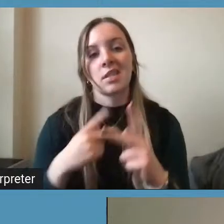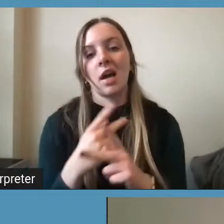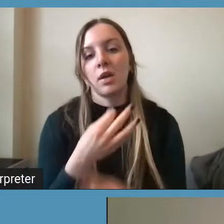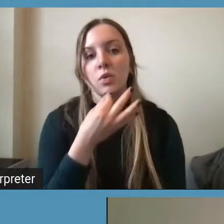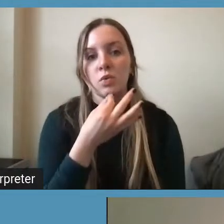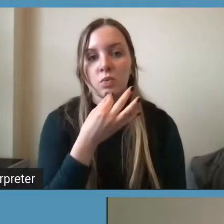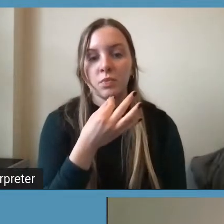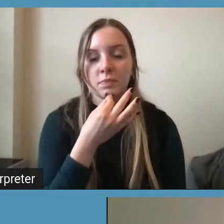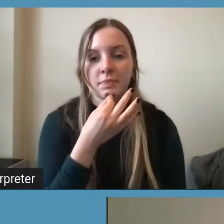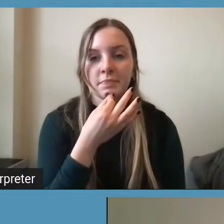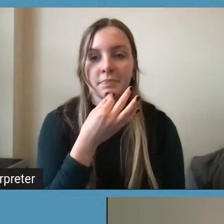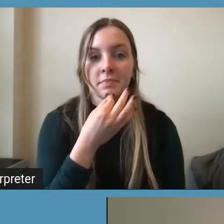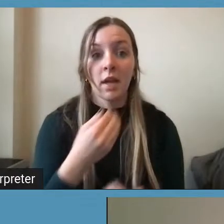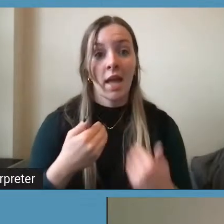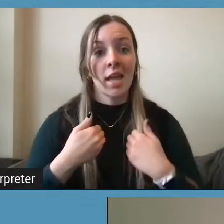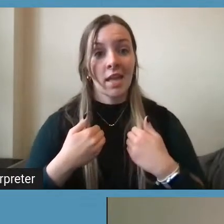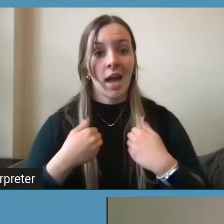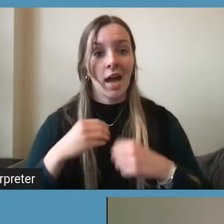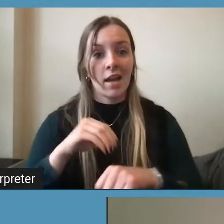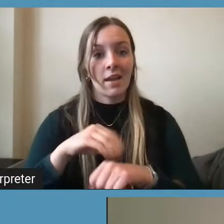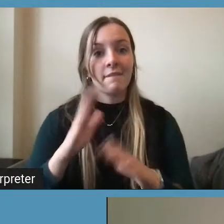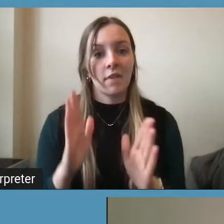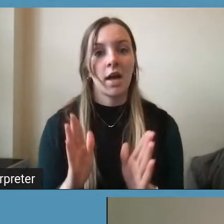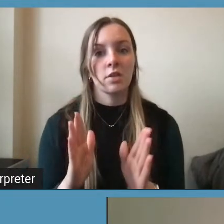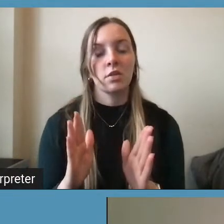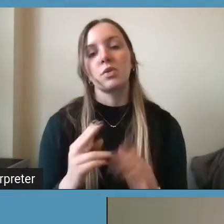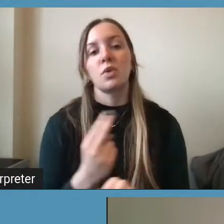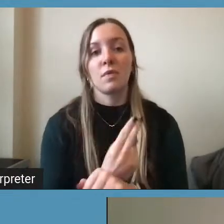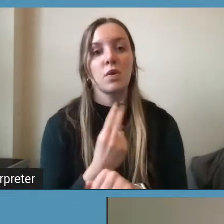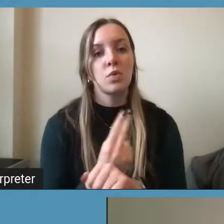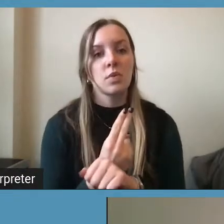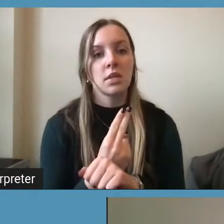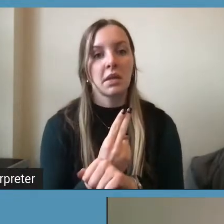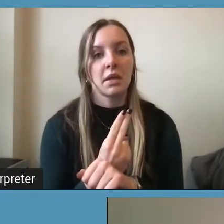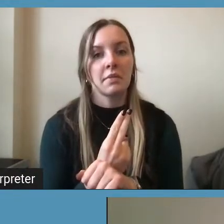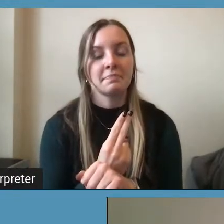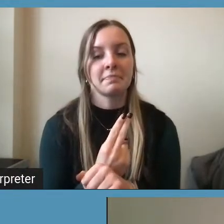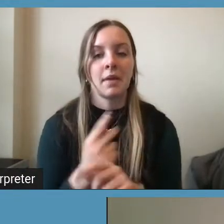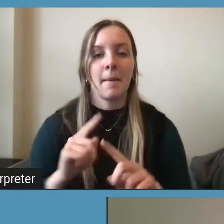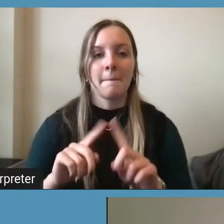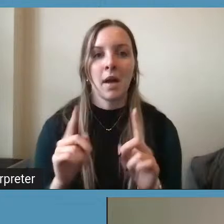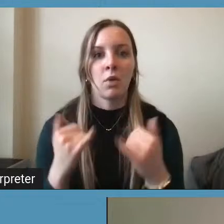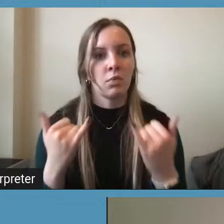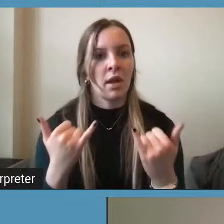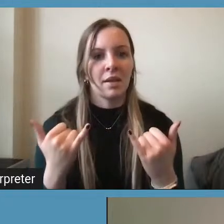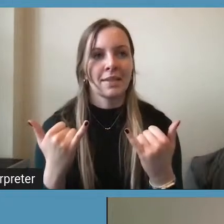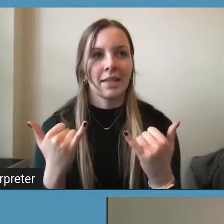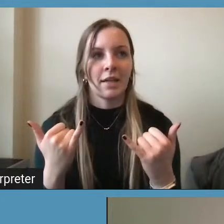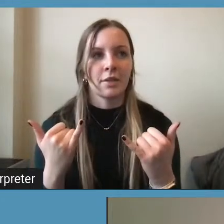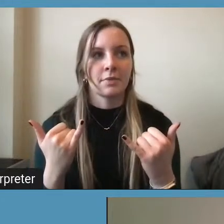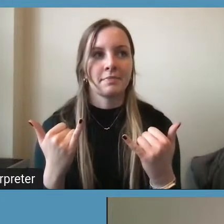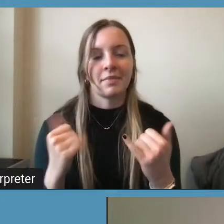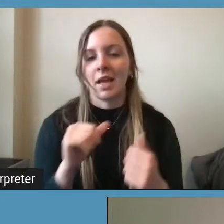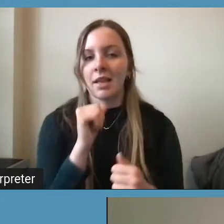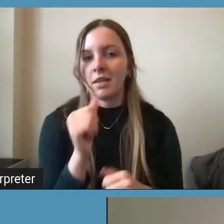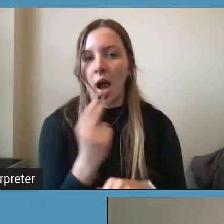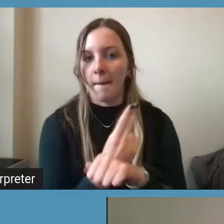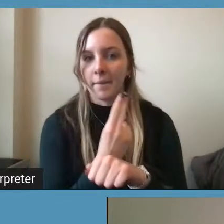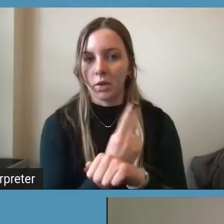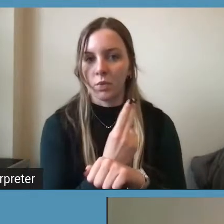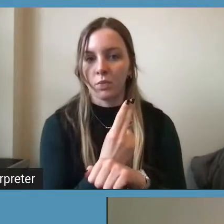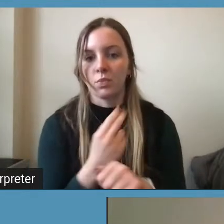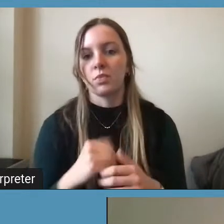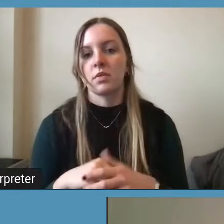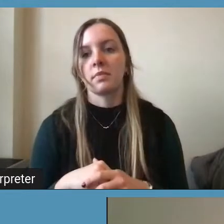have used it for some pilot projects, but it isn't really being used at scale at this point. But we hope, obviously, that picks up